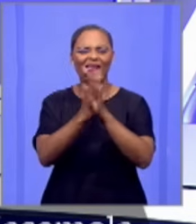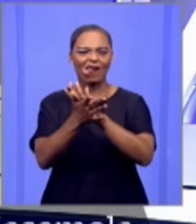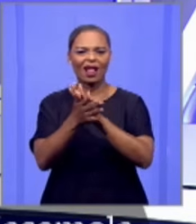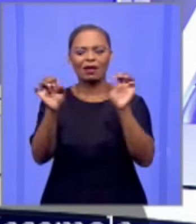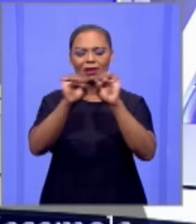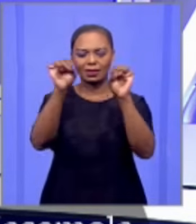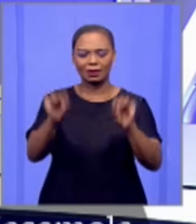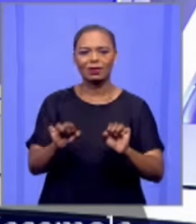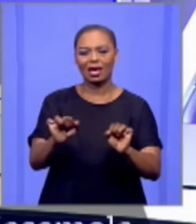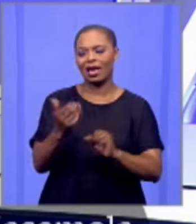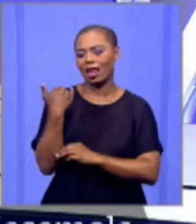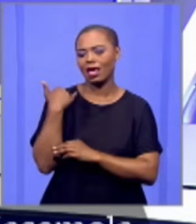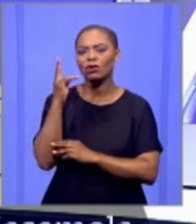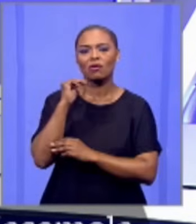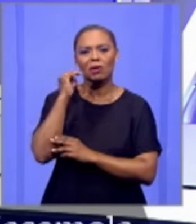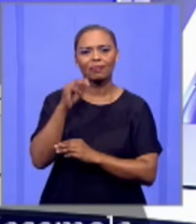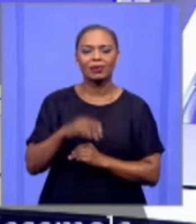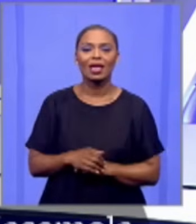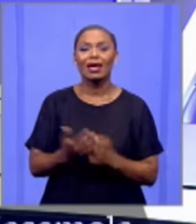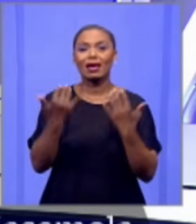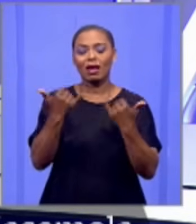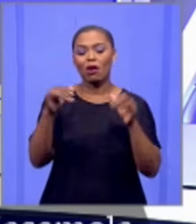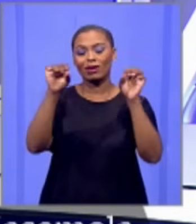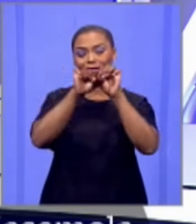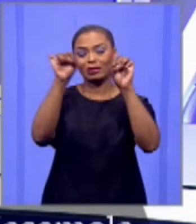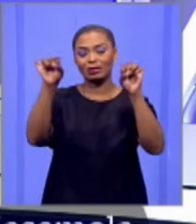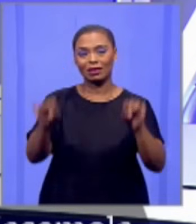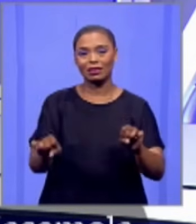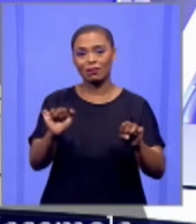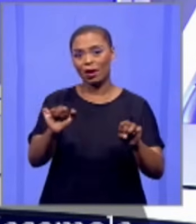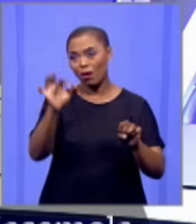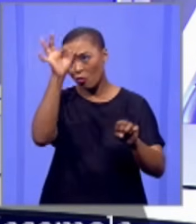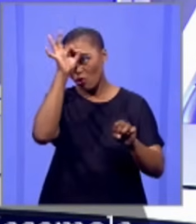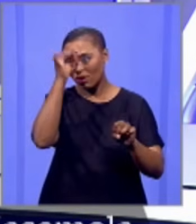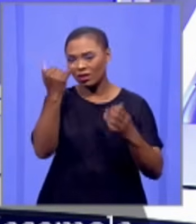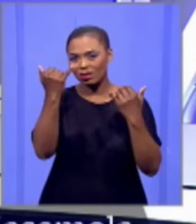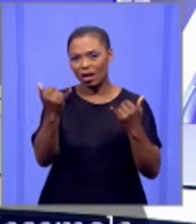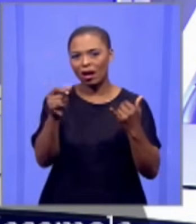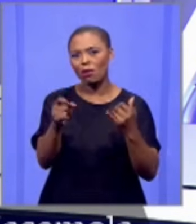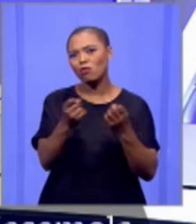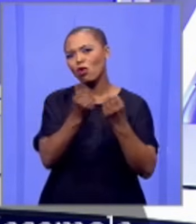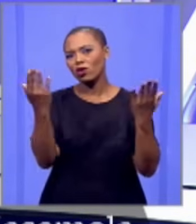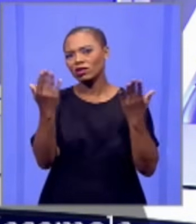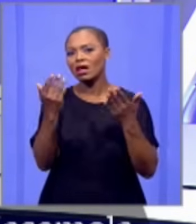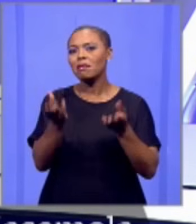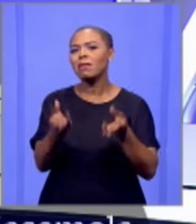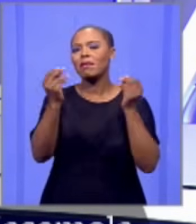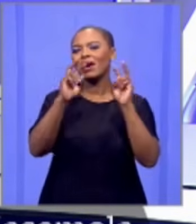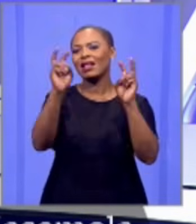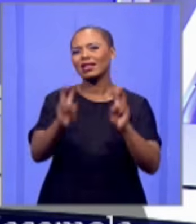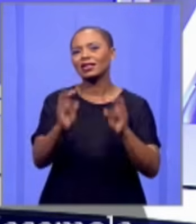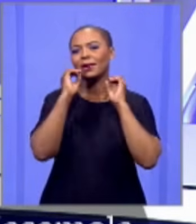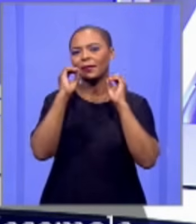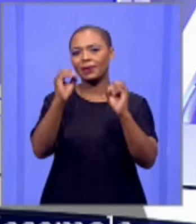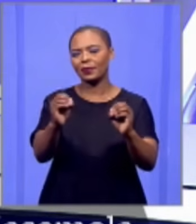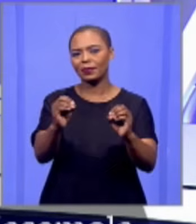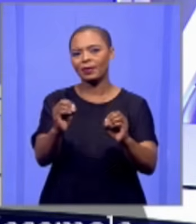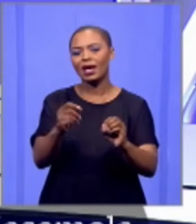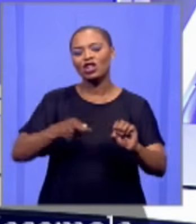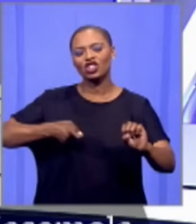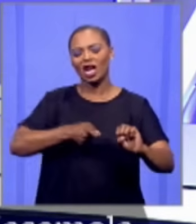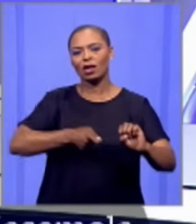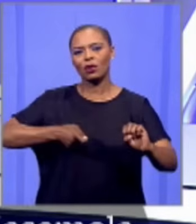ka Nofemere. Go tloga fao setešhe se sa maphodisa ga se sa ka sa hwetša kabo ya mohlagase mola generatora